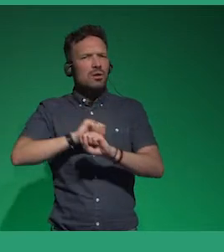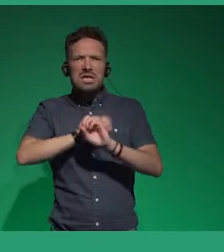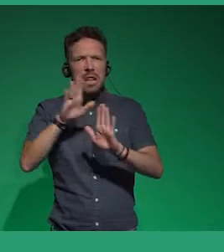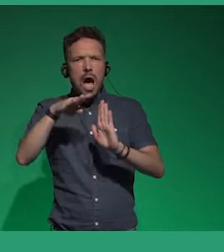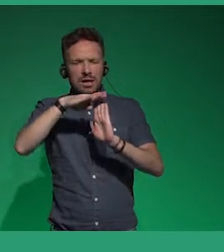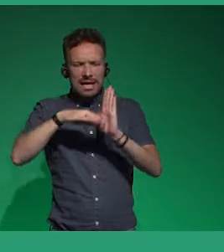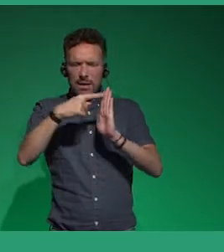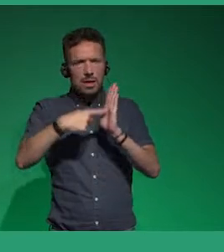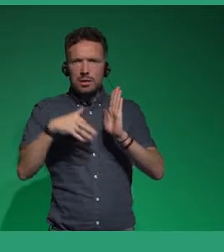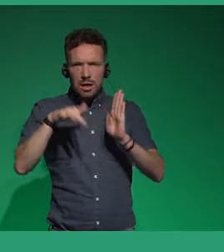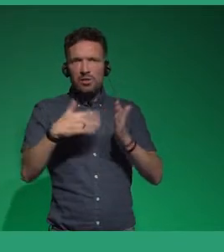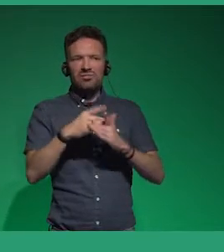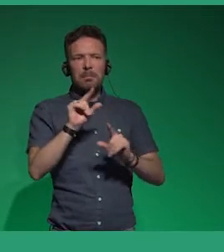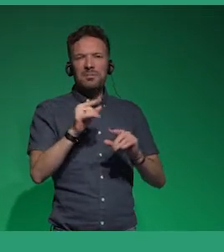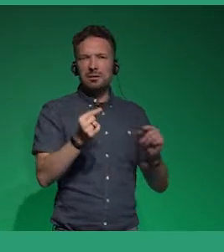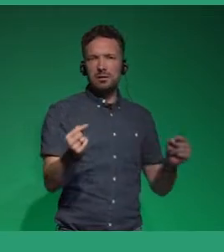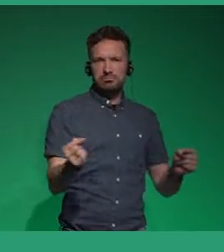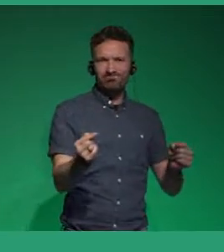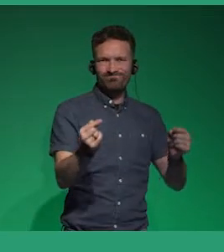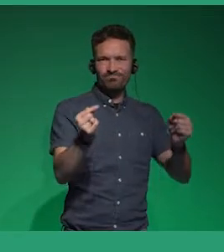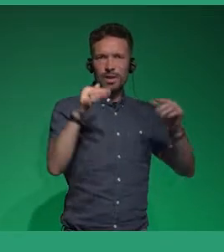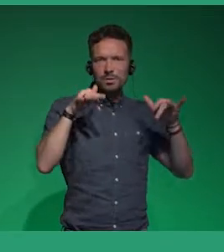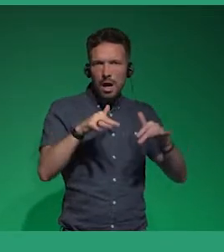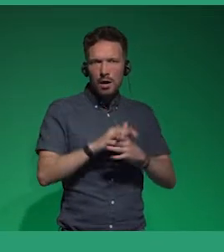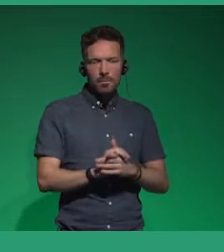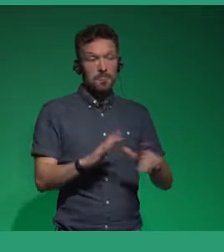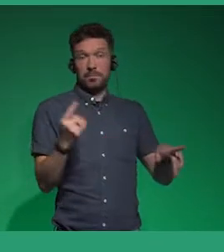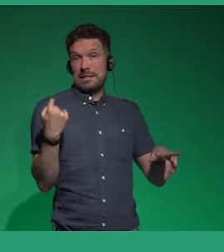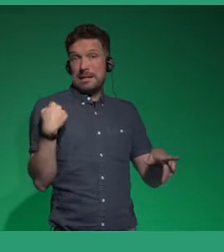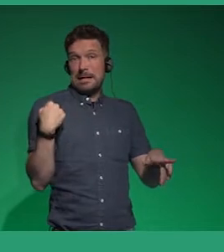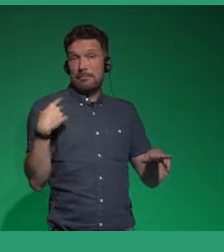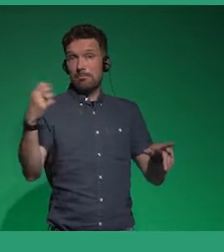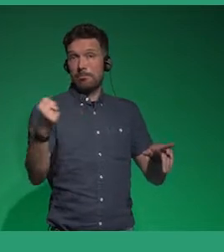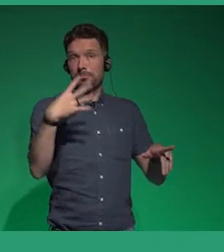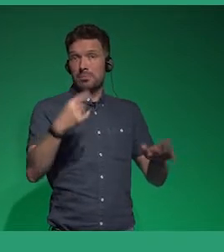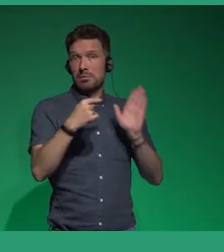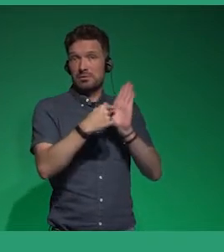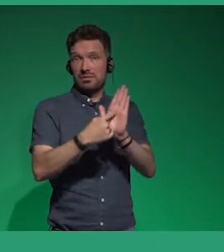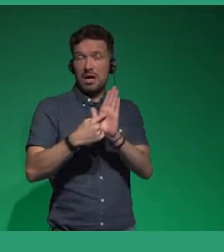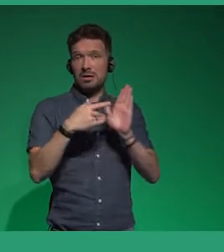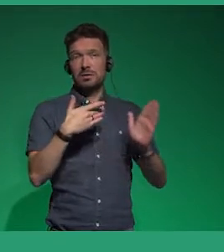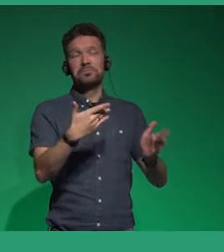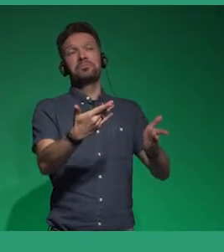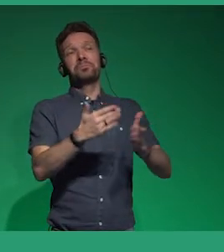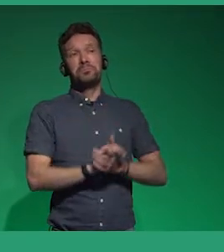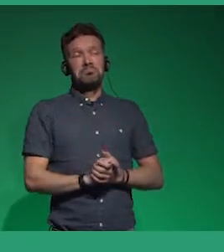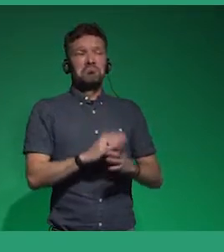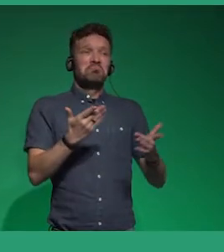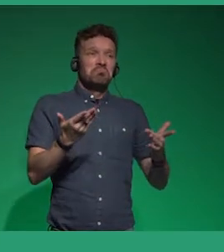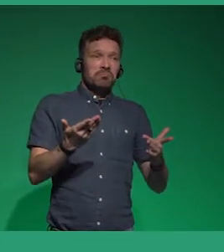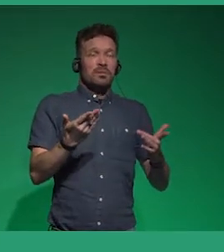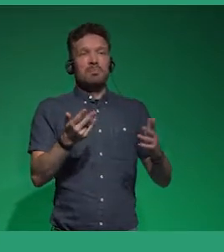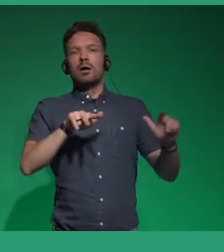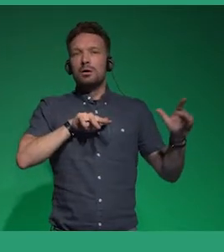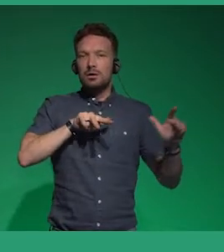previous presentations that ecosystem services and functions are reduced as a result of the oil palm expansion, and to